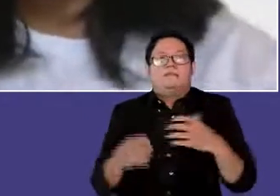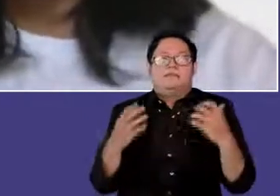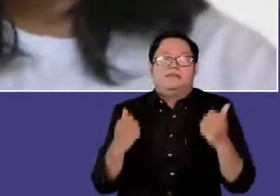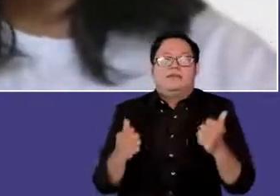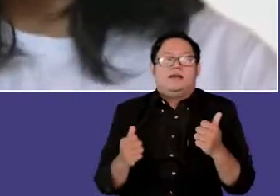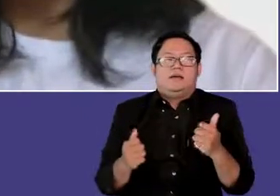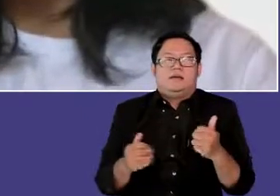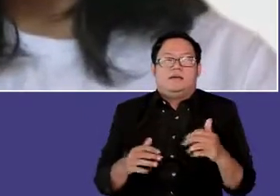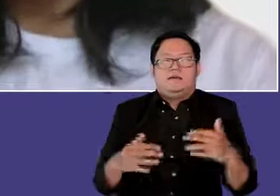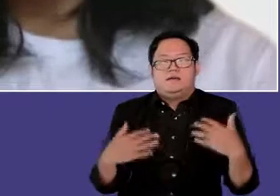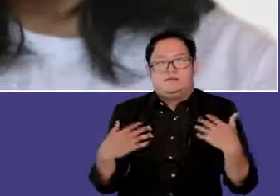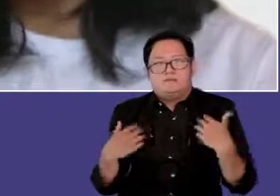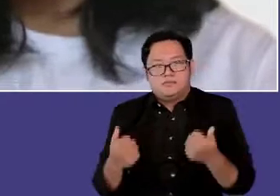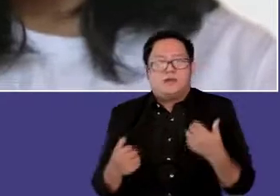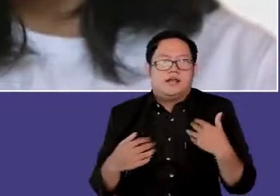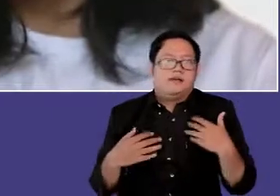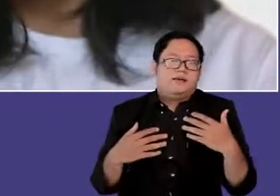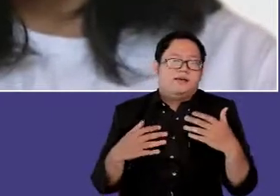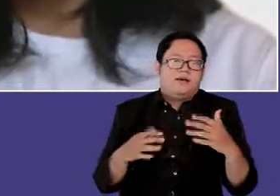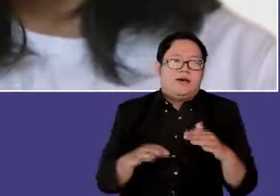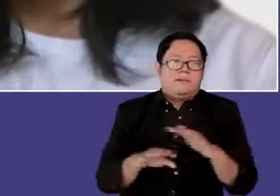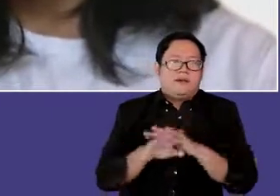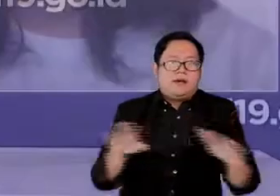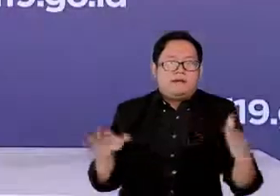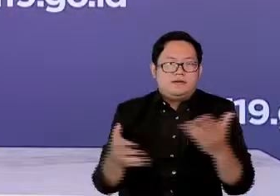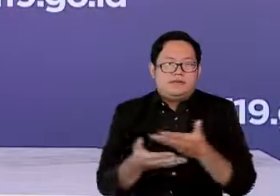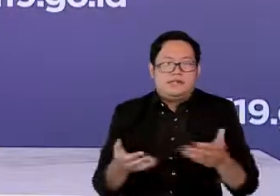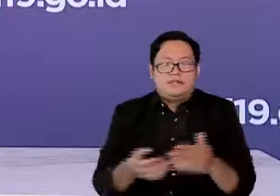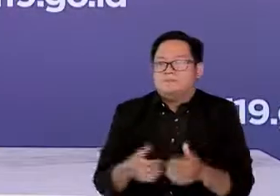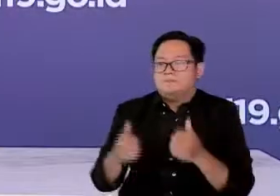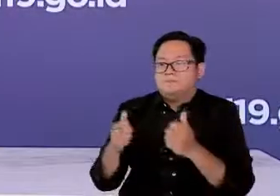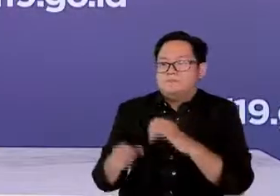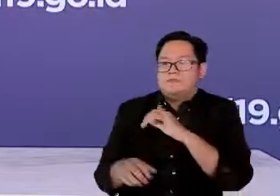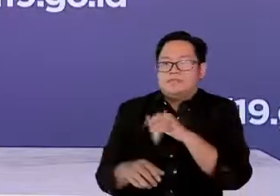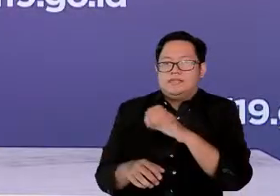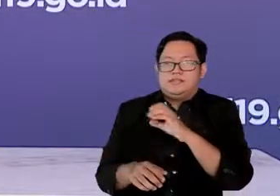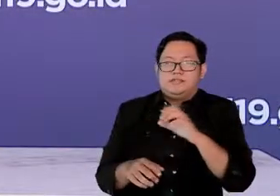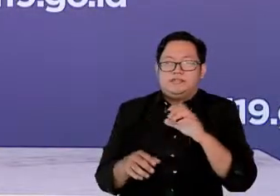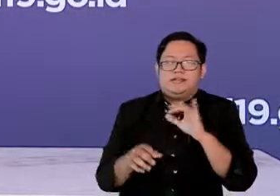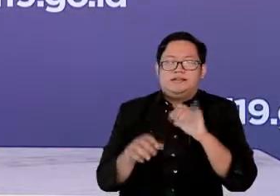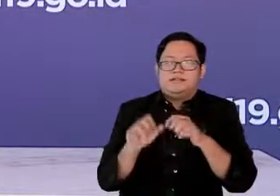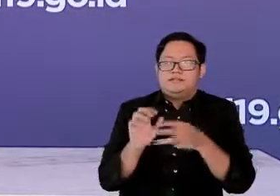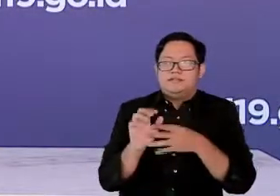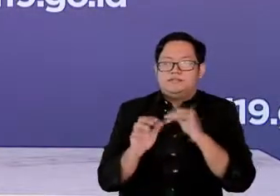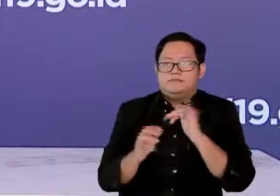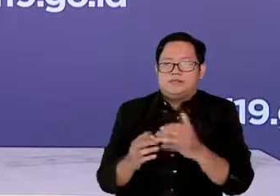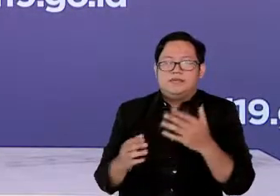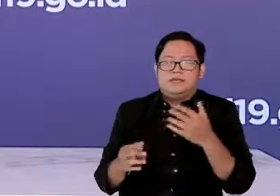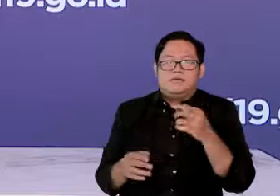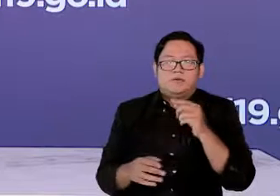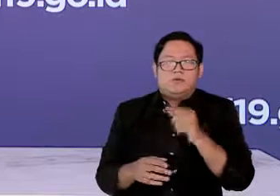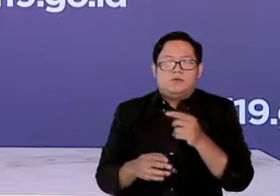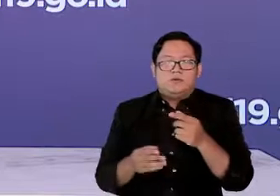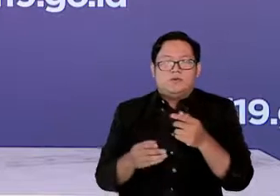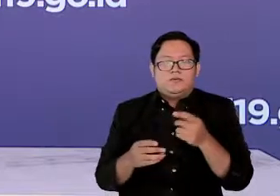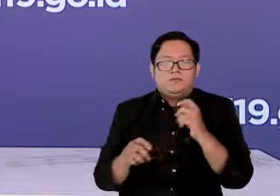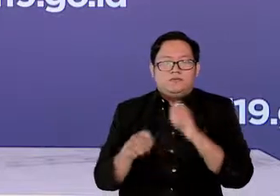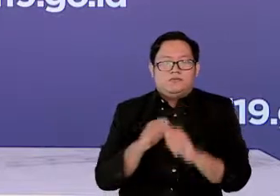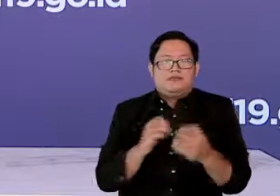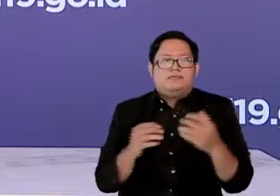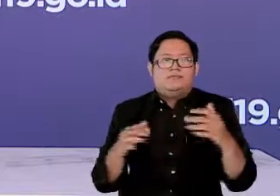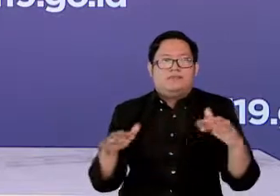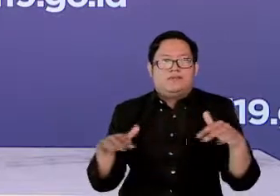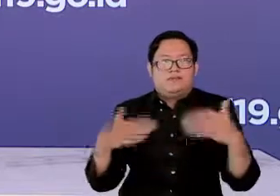well. Okay, thank you, it's me and GFCC that facilitating this press conference for the